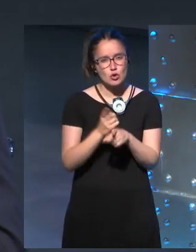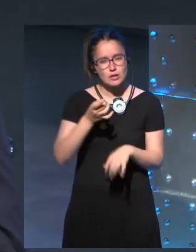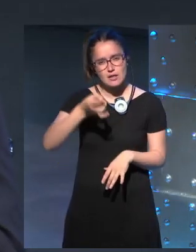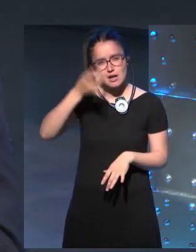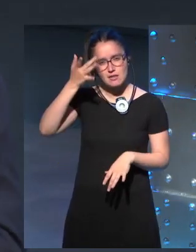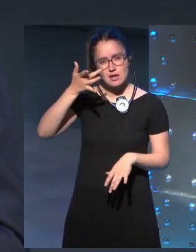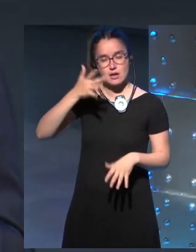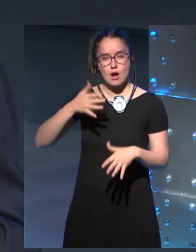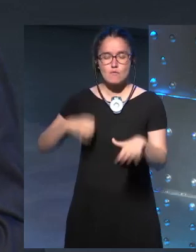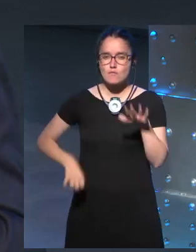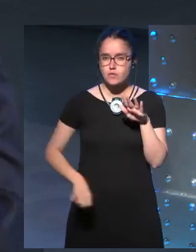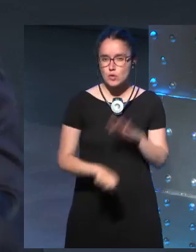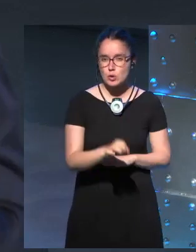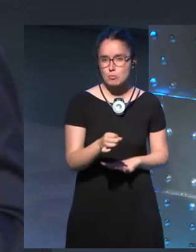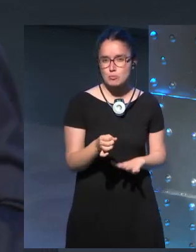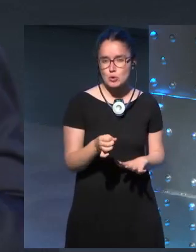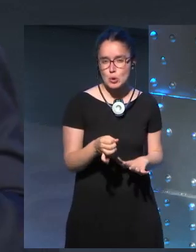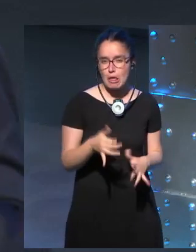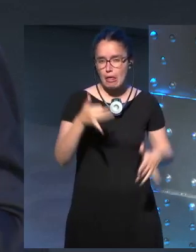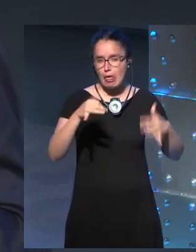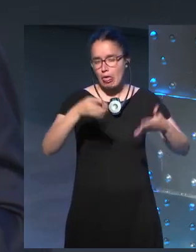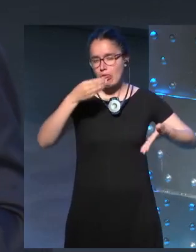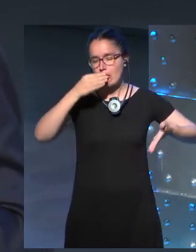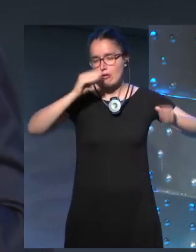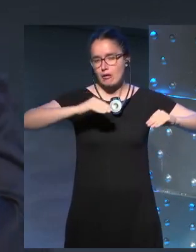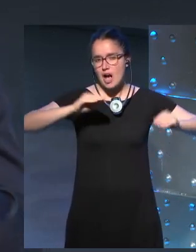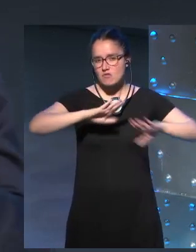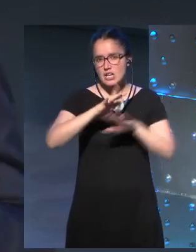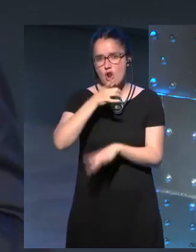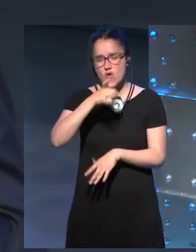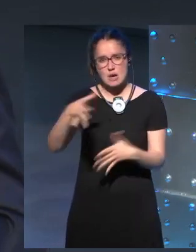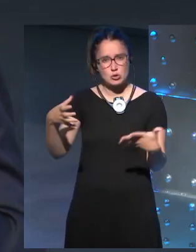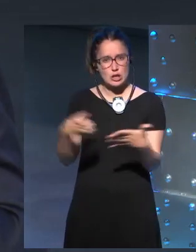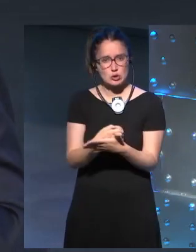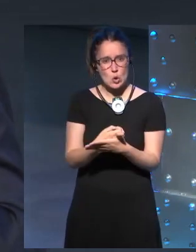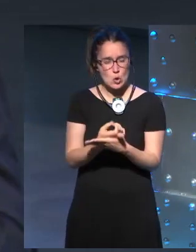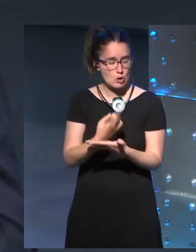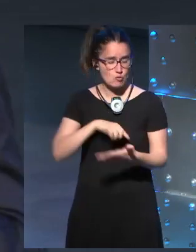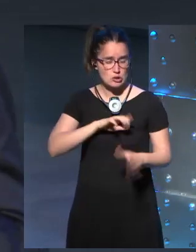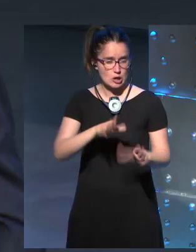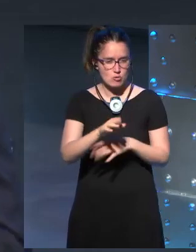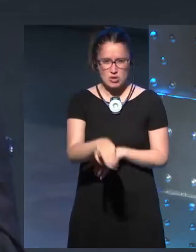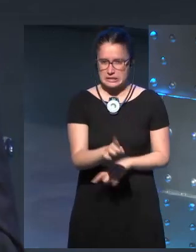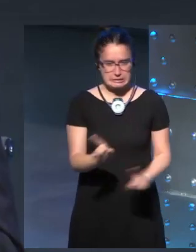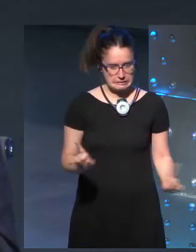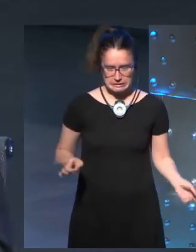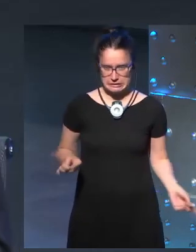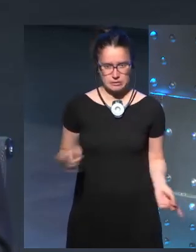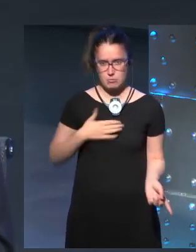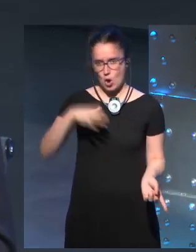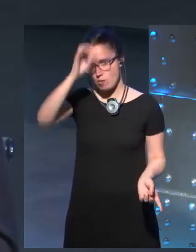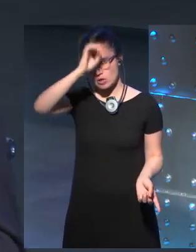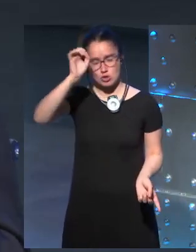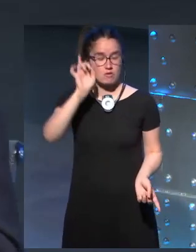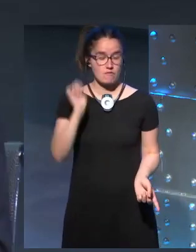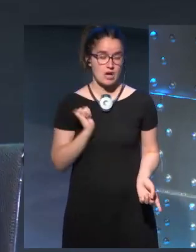I'm totally against the idea of football being such a thing that makes us hate everything